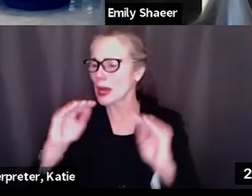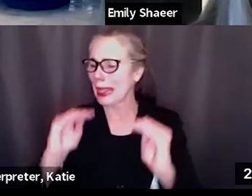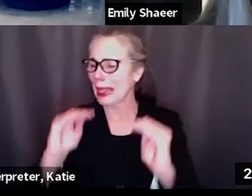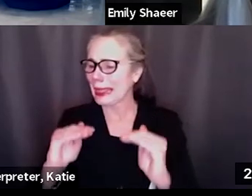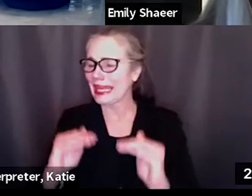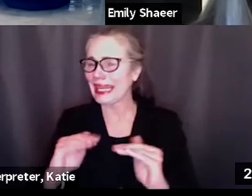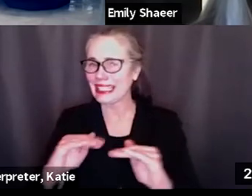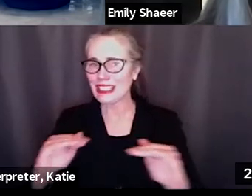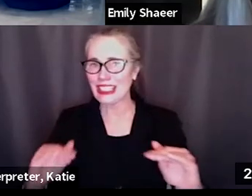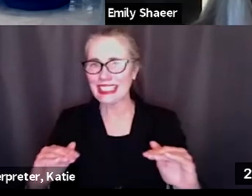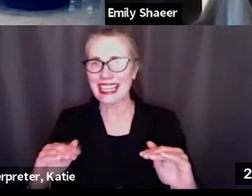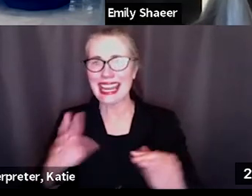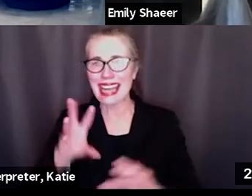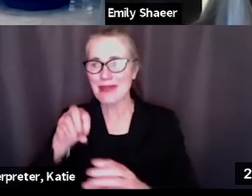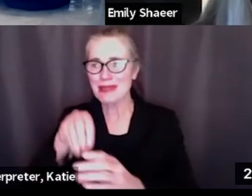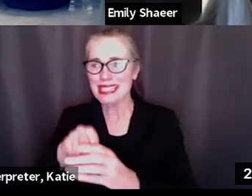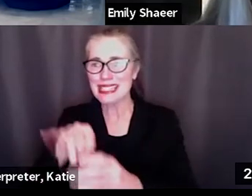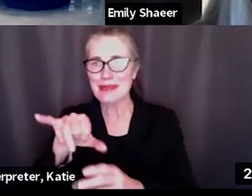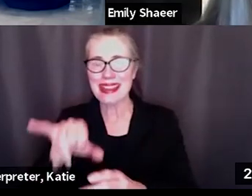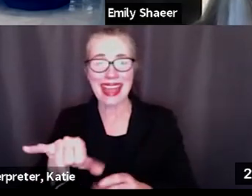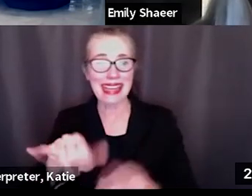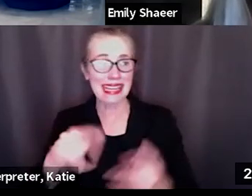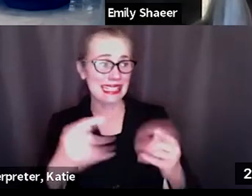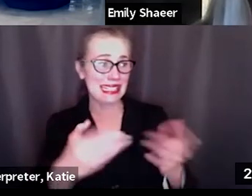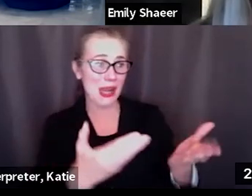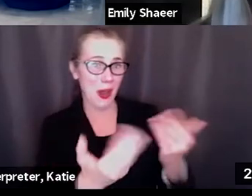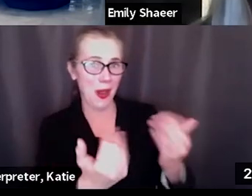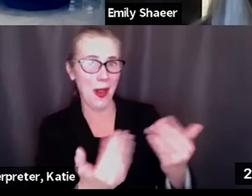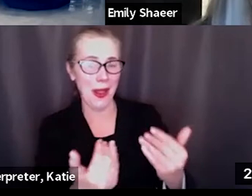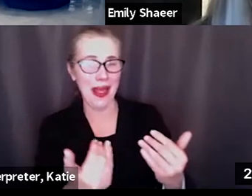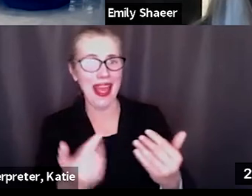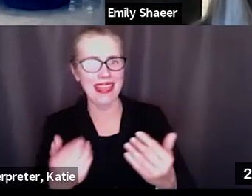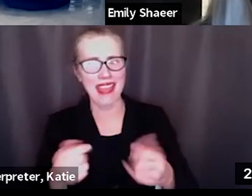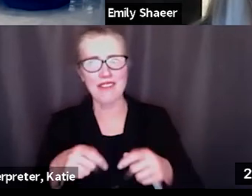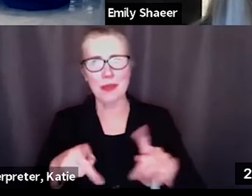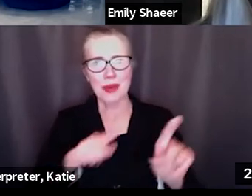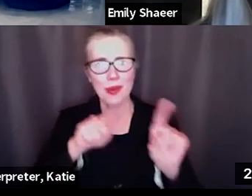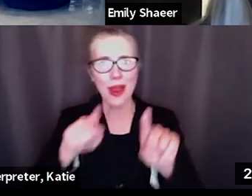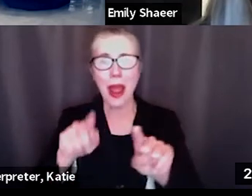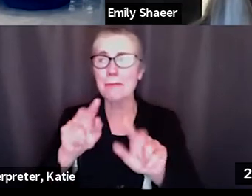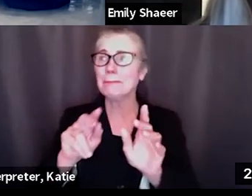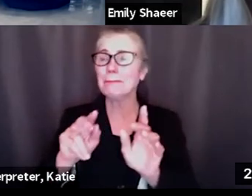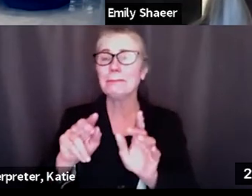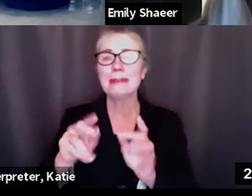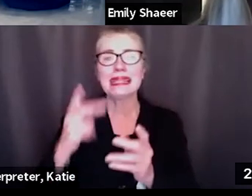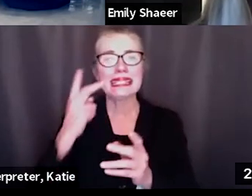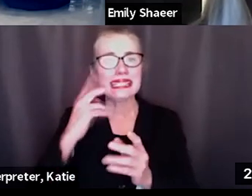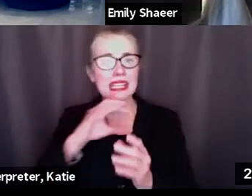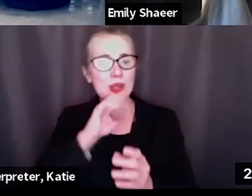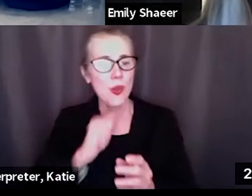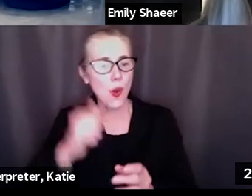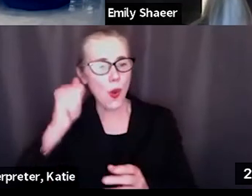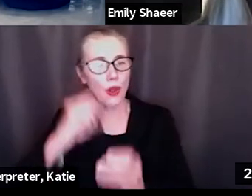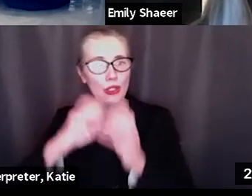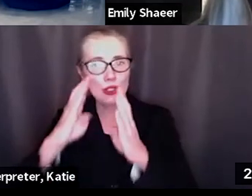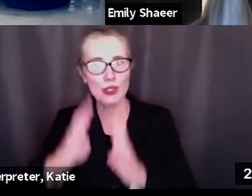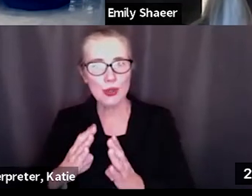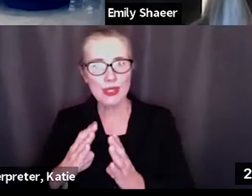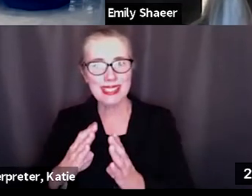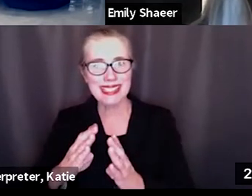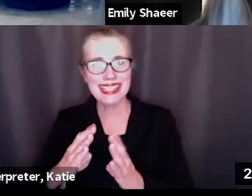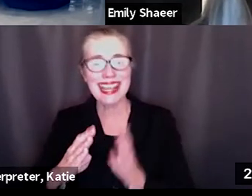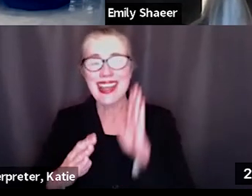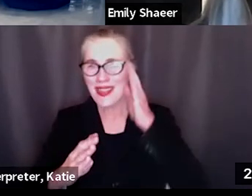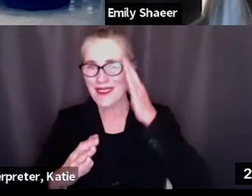are able to participate in that and so i still want to make sure that they have the opportunity to come and interact with the older students so they'll be the future state